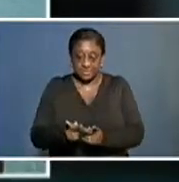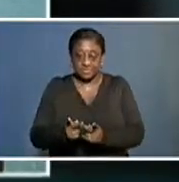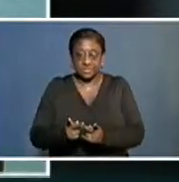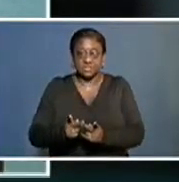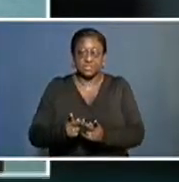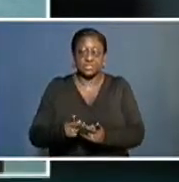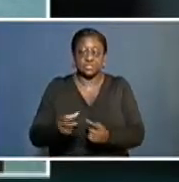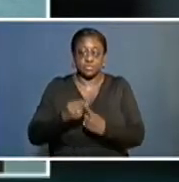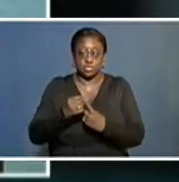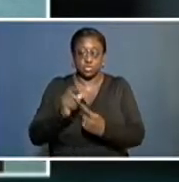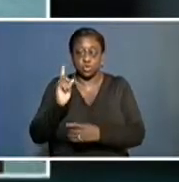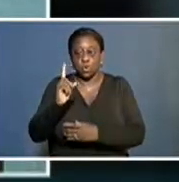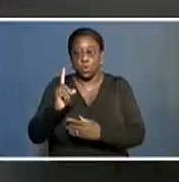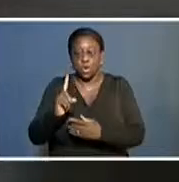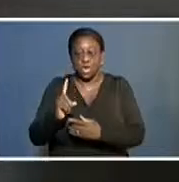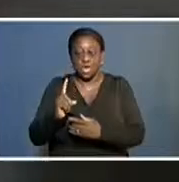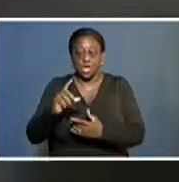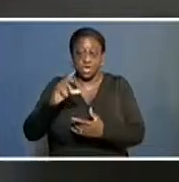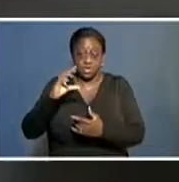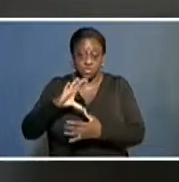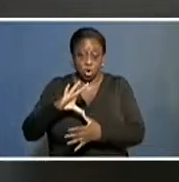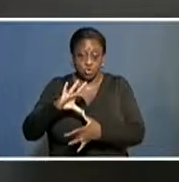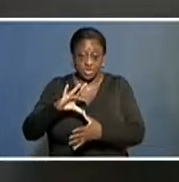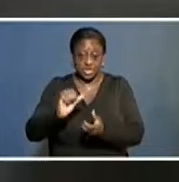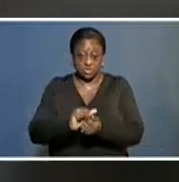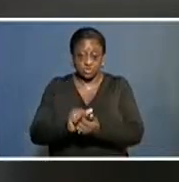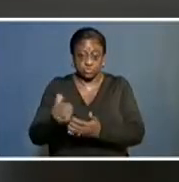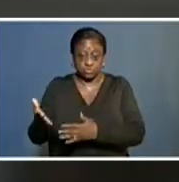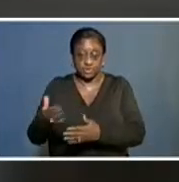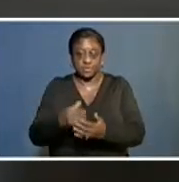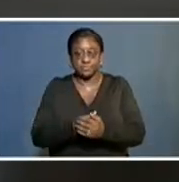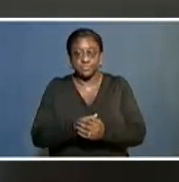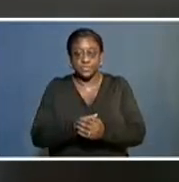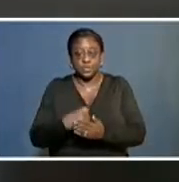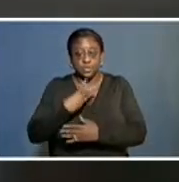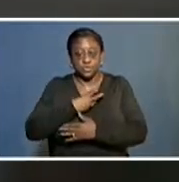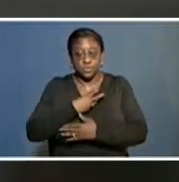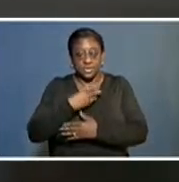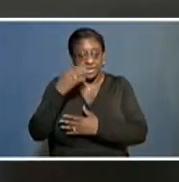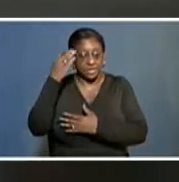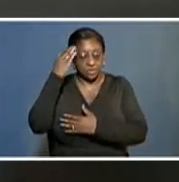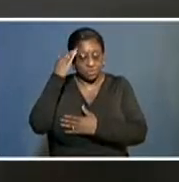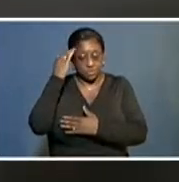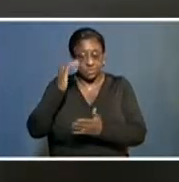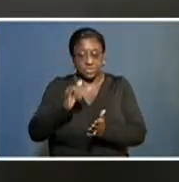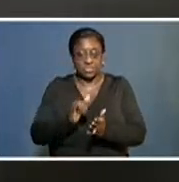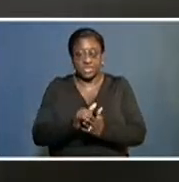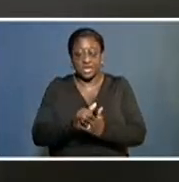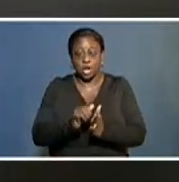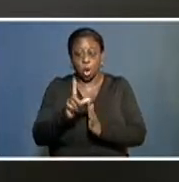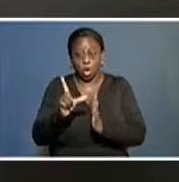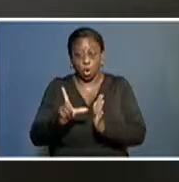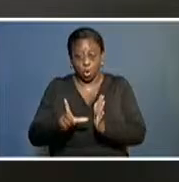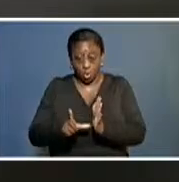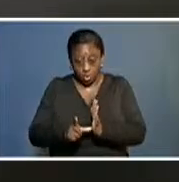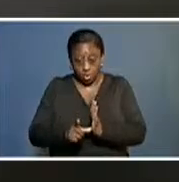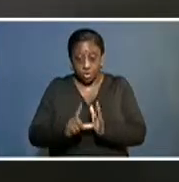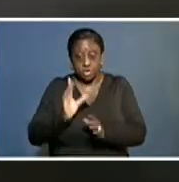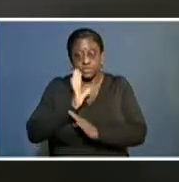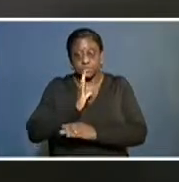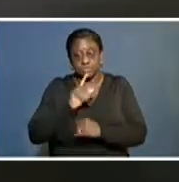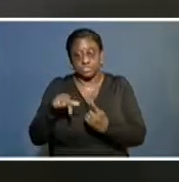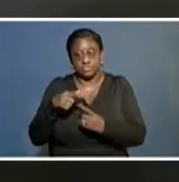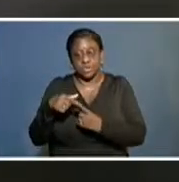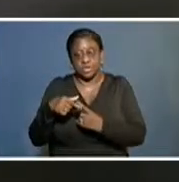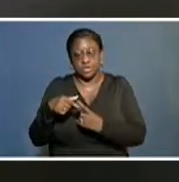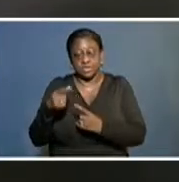hard hit by the Category 5 storm. However, conservationists lament that a recently enacted law, the Biological